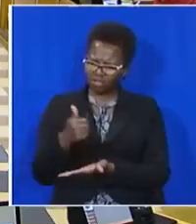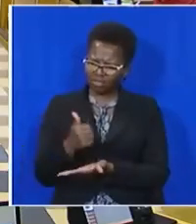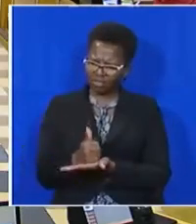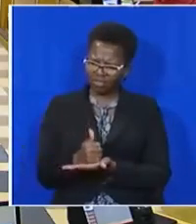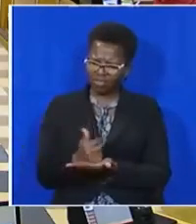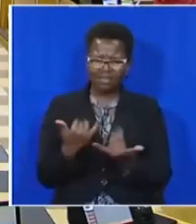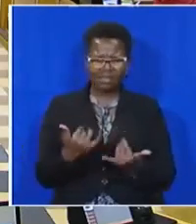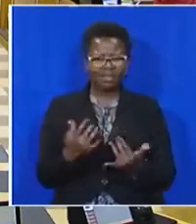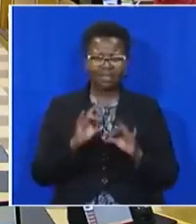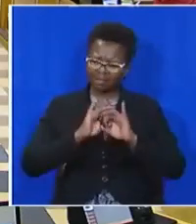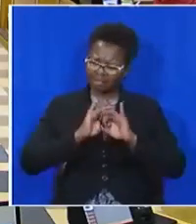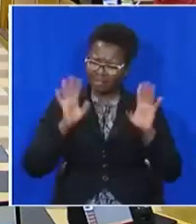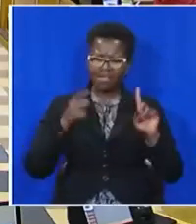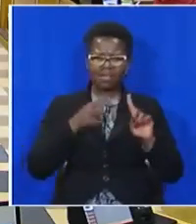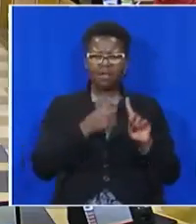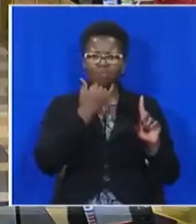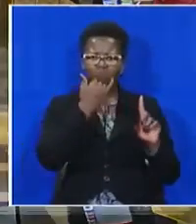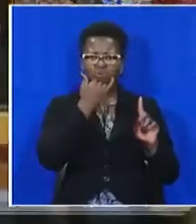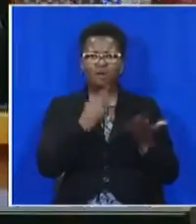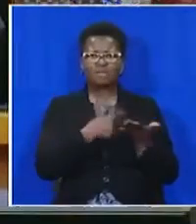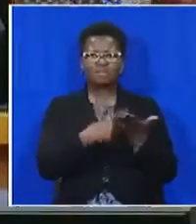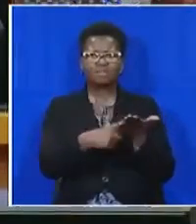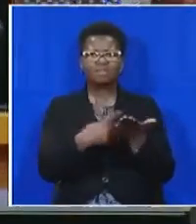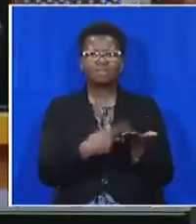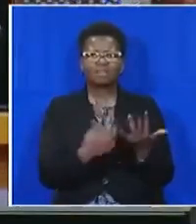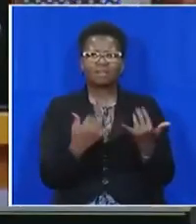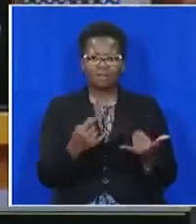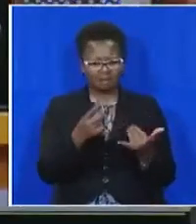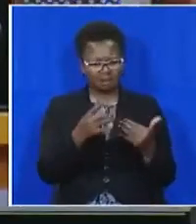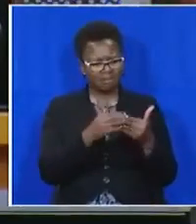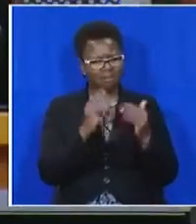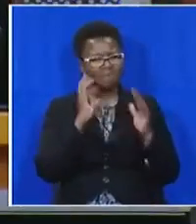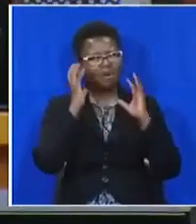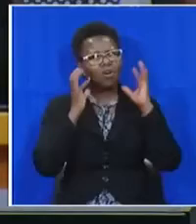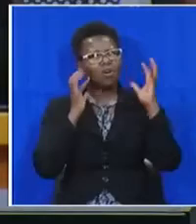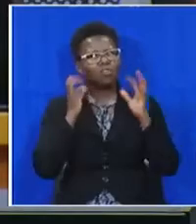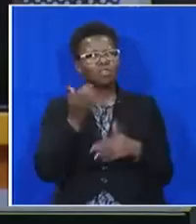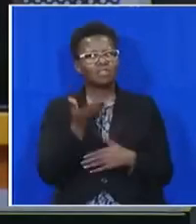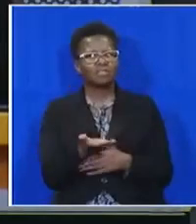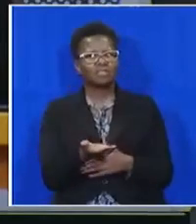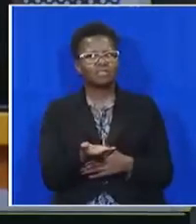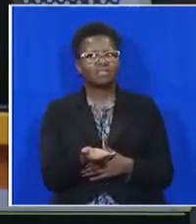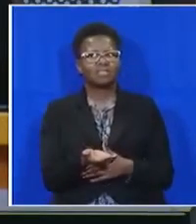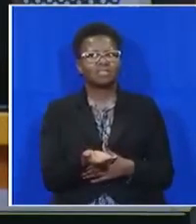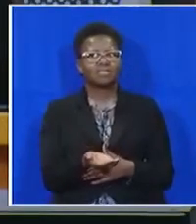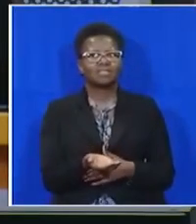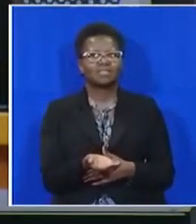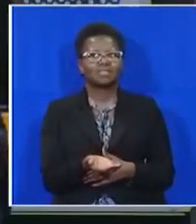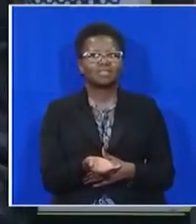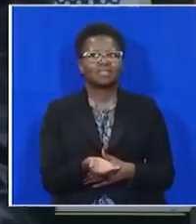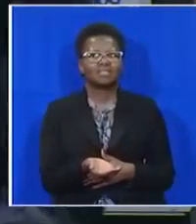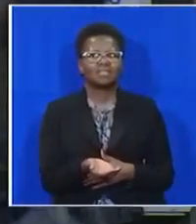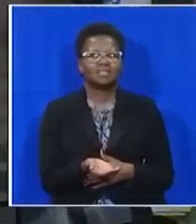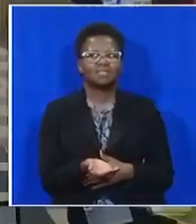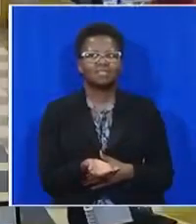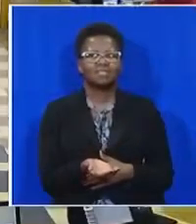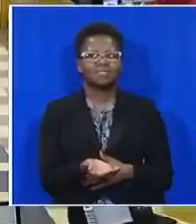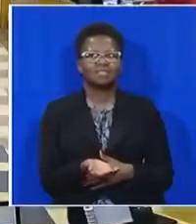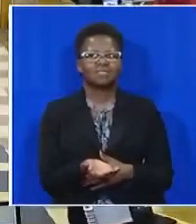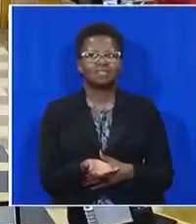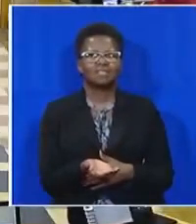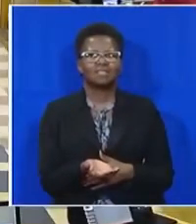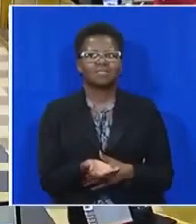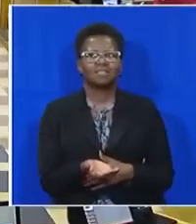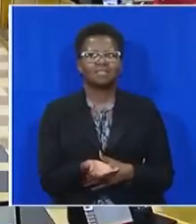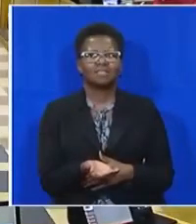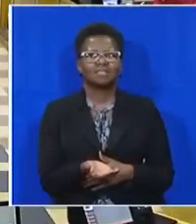is clearly the wrong speech, the wrong debate. The member's confused. Honourable Nmguni, will you get back to the debate, please? Honorable House Chair,